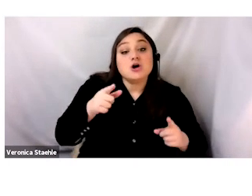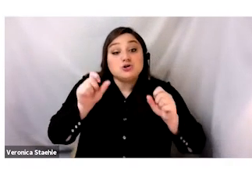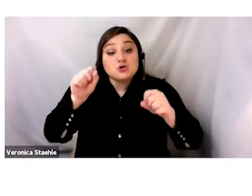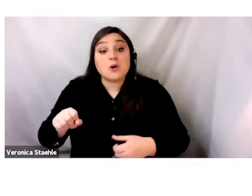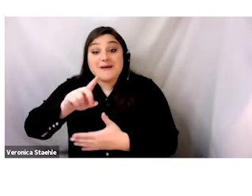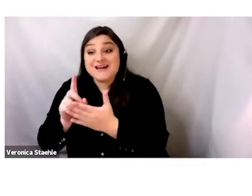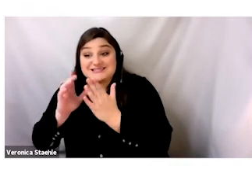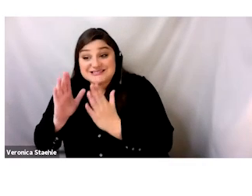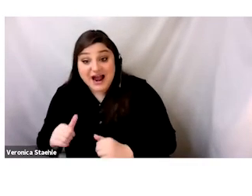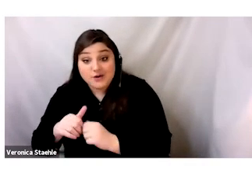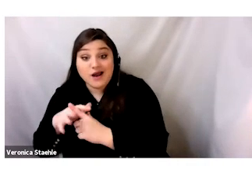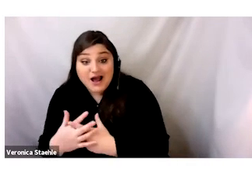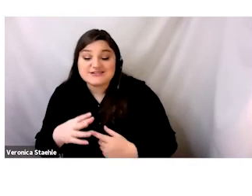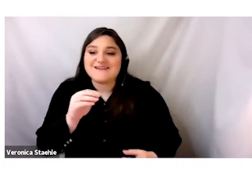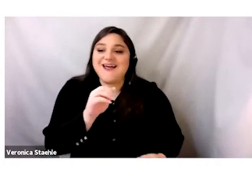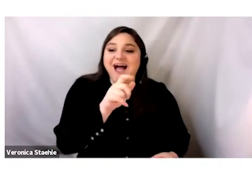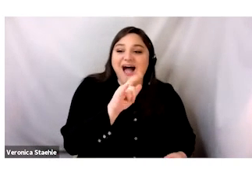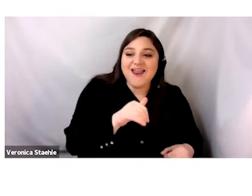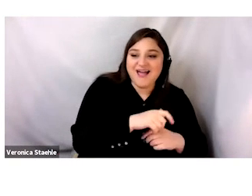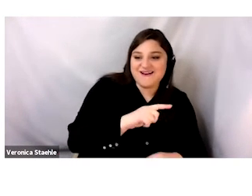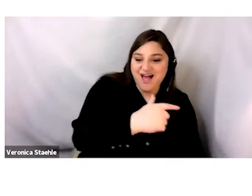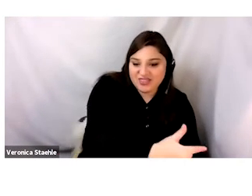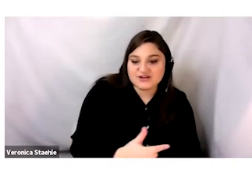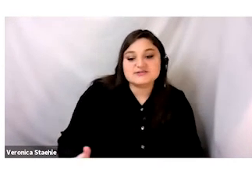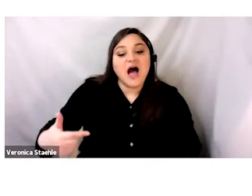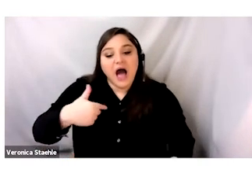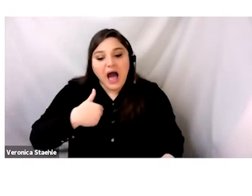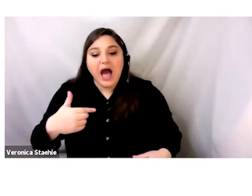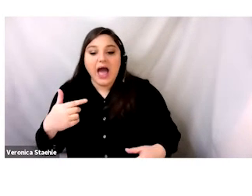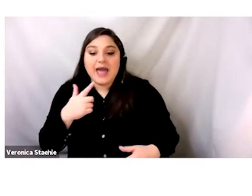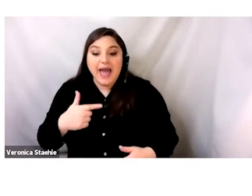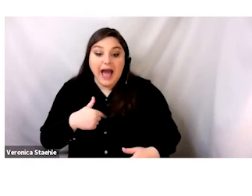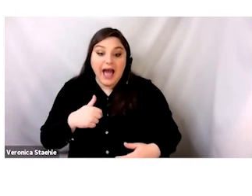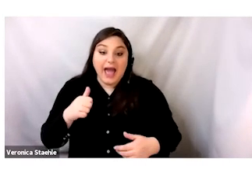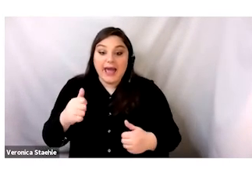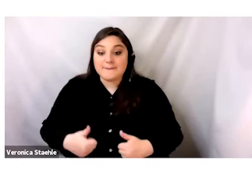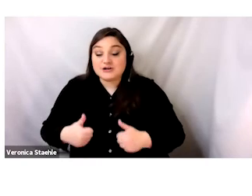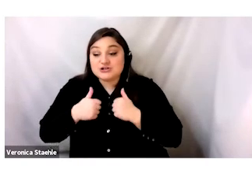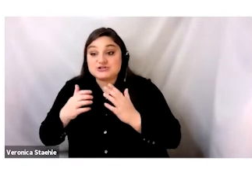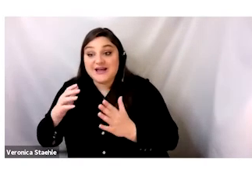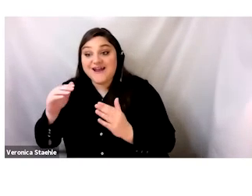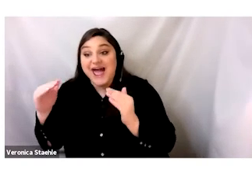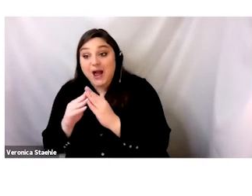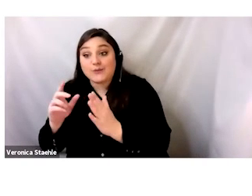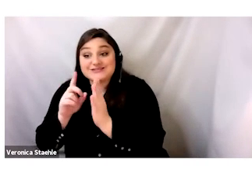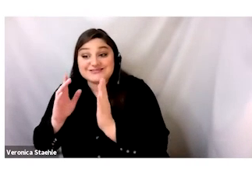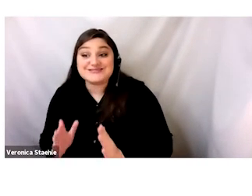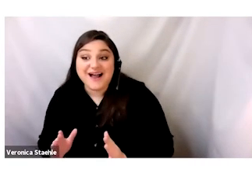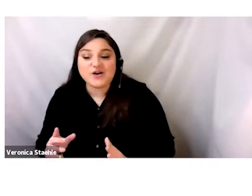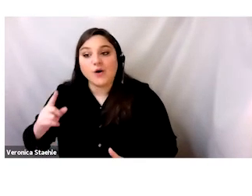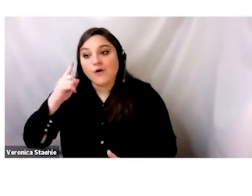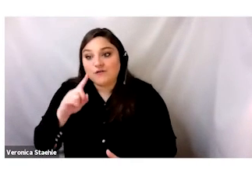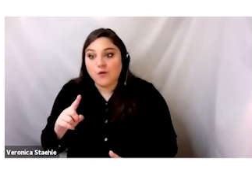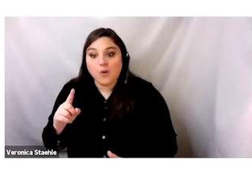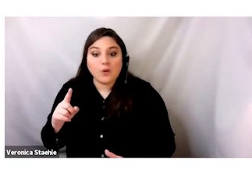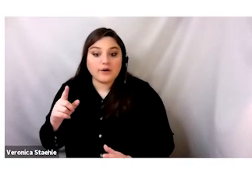to being the survivor of gun violence. I'm an equity designer for Black women. I am an equity designer for women